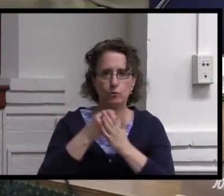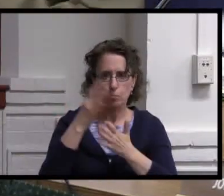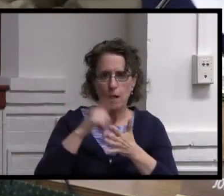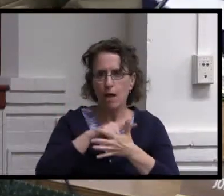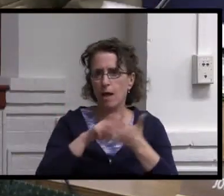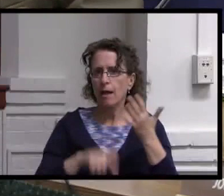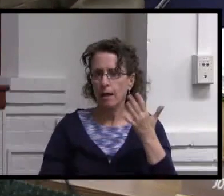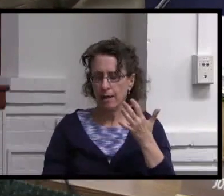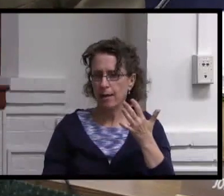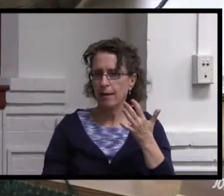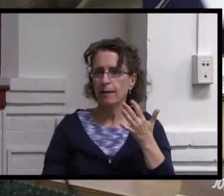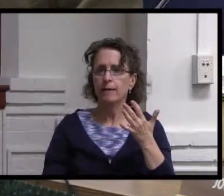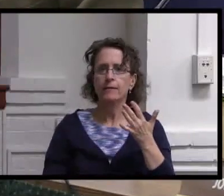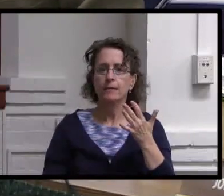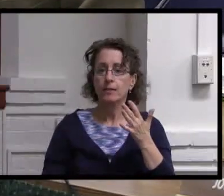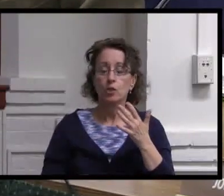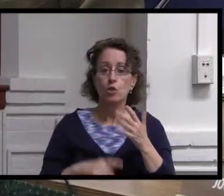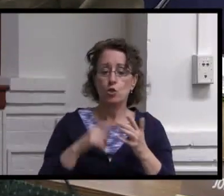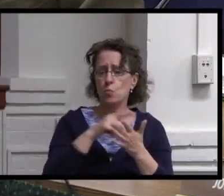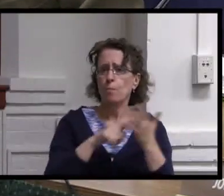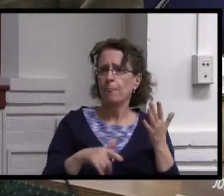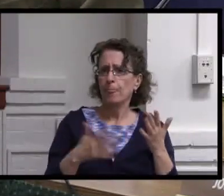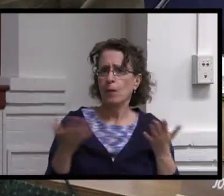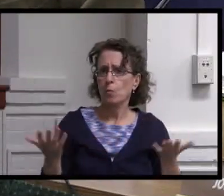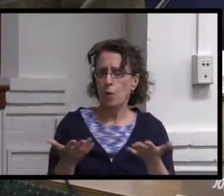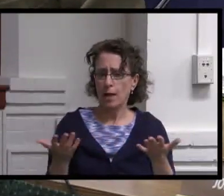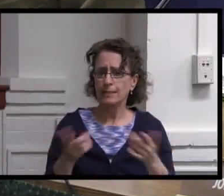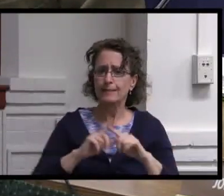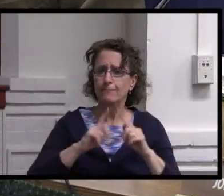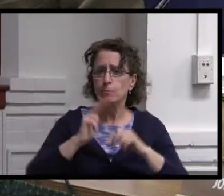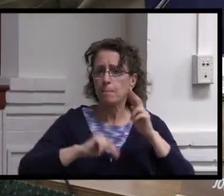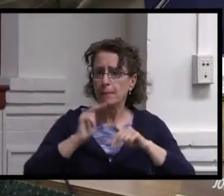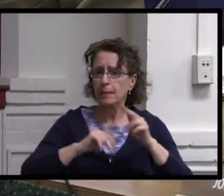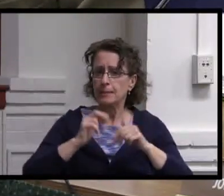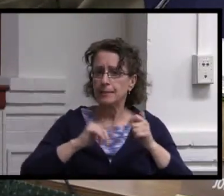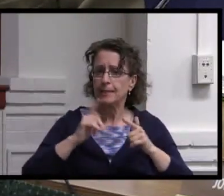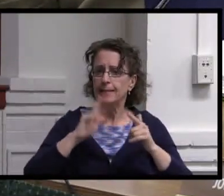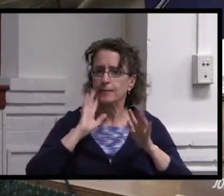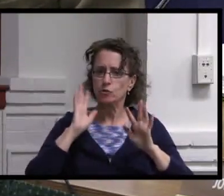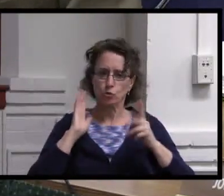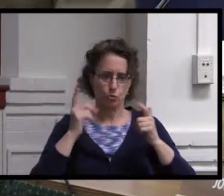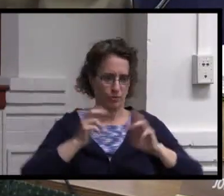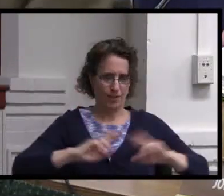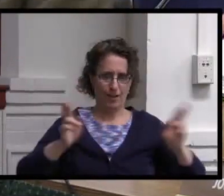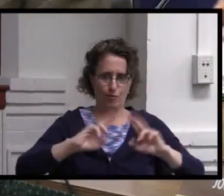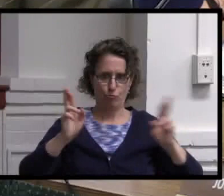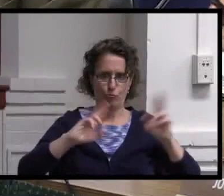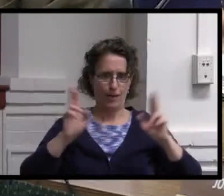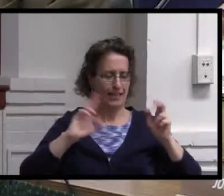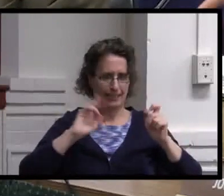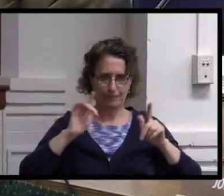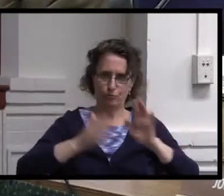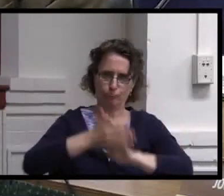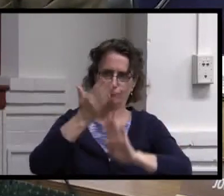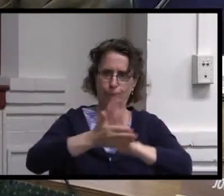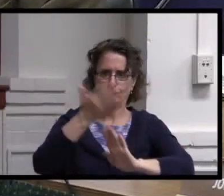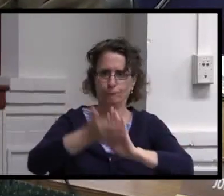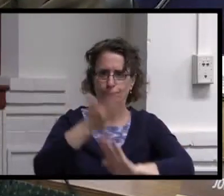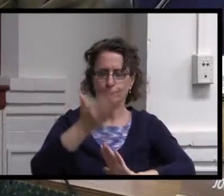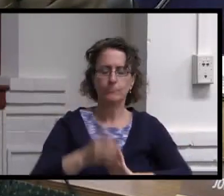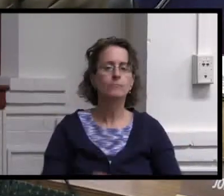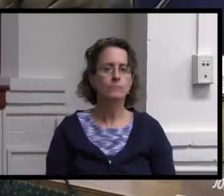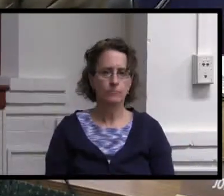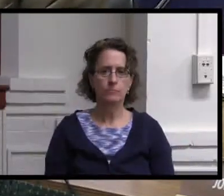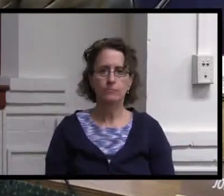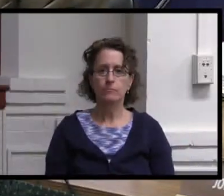order to finish outfitting the facilities so that they can be fully functional for the police and fire departments. First,